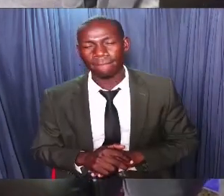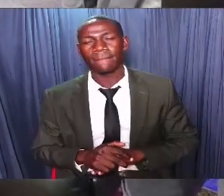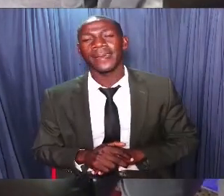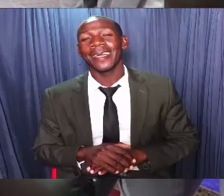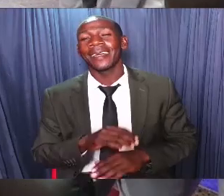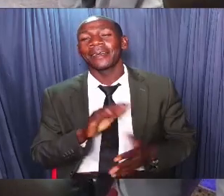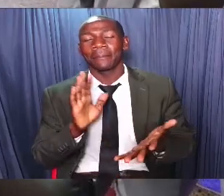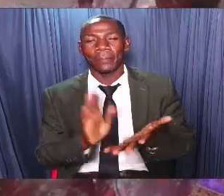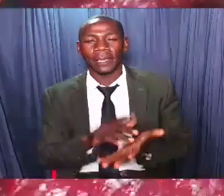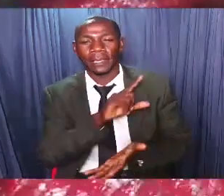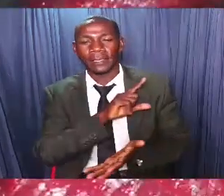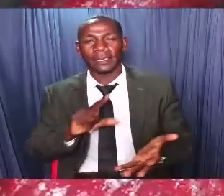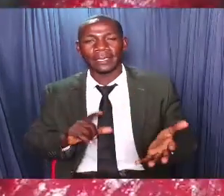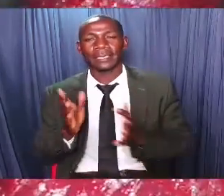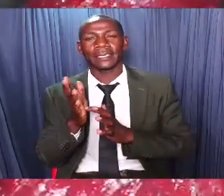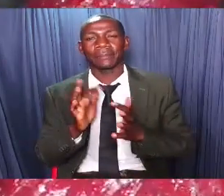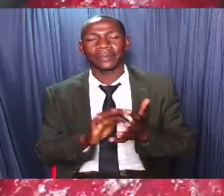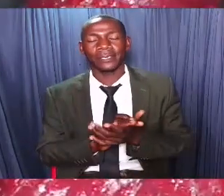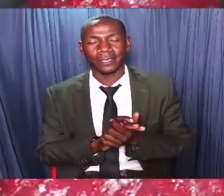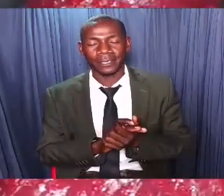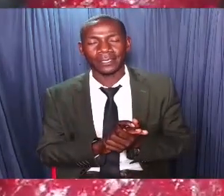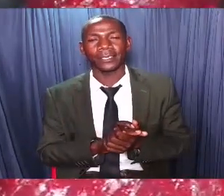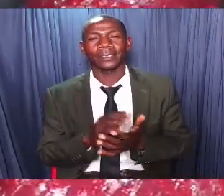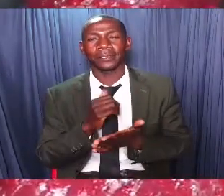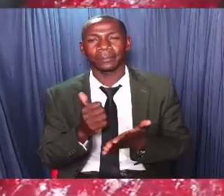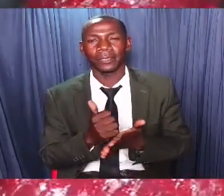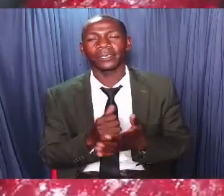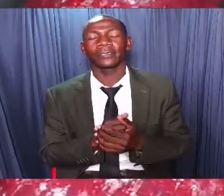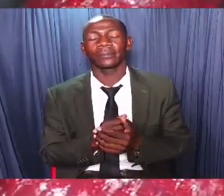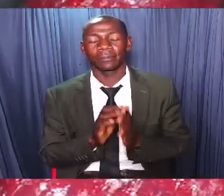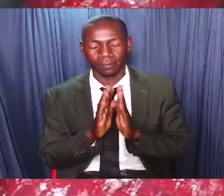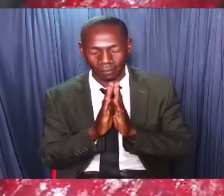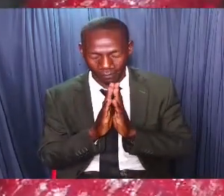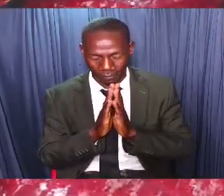Asifiwe sana wapendwa. Amen.